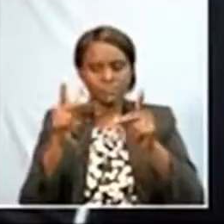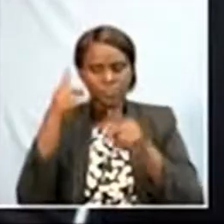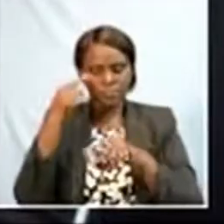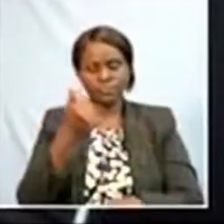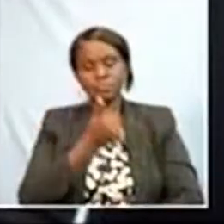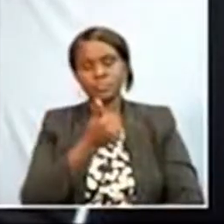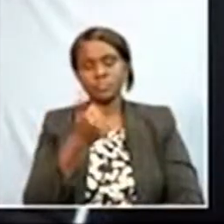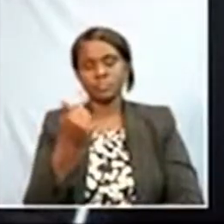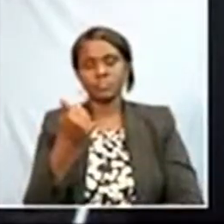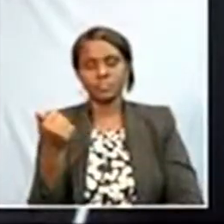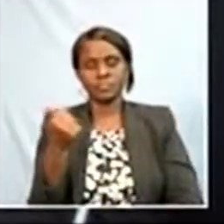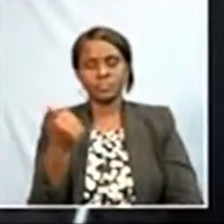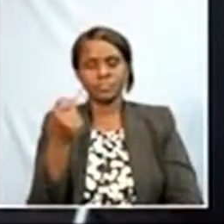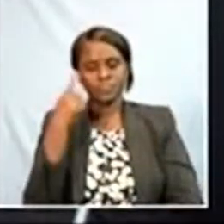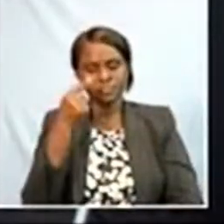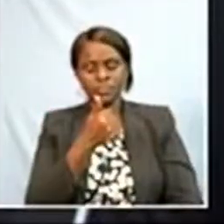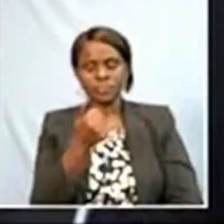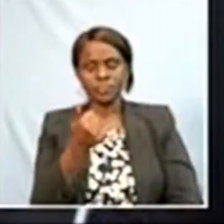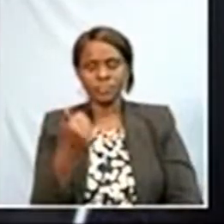any